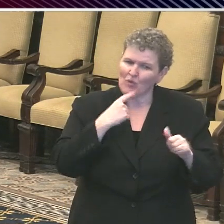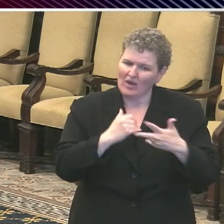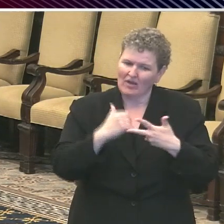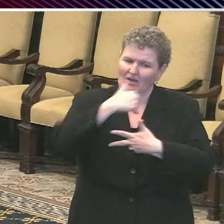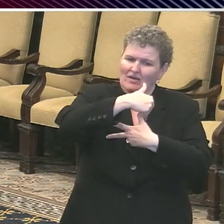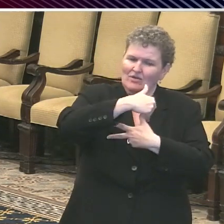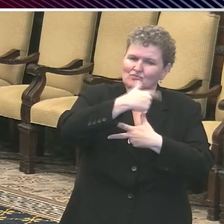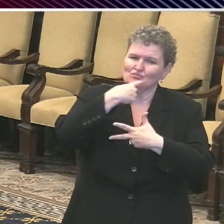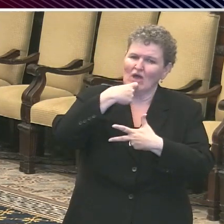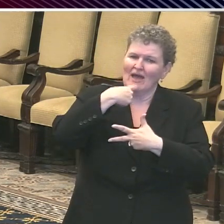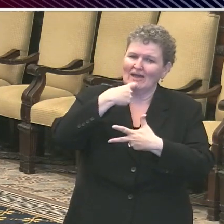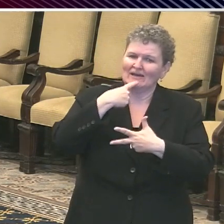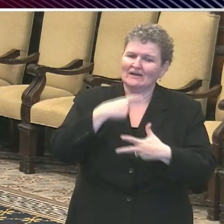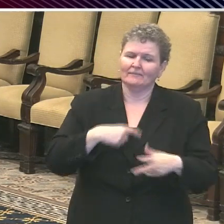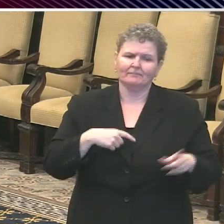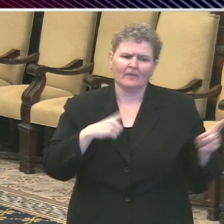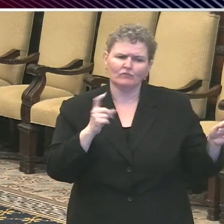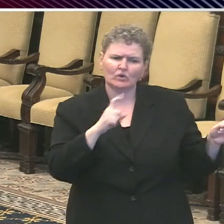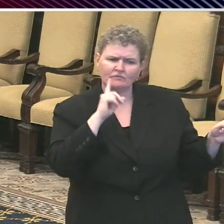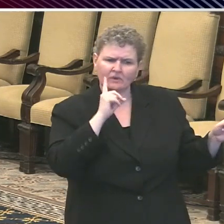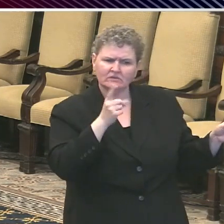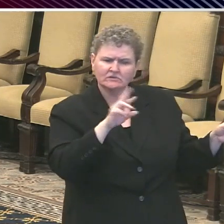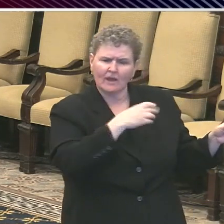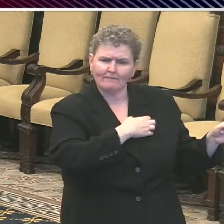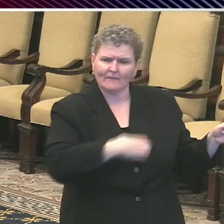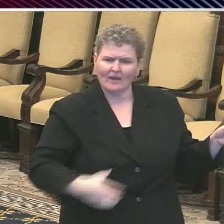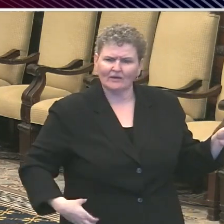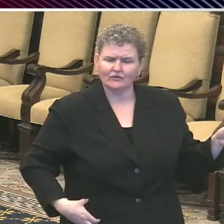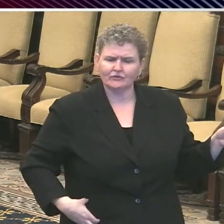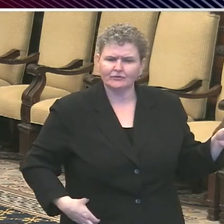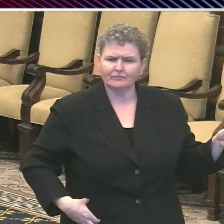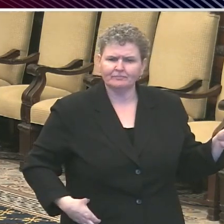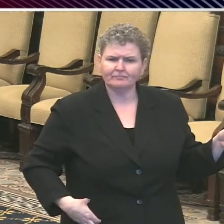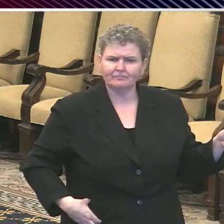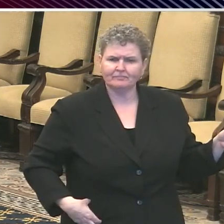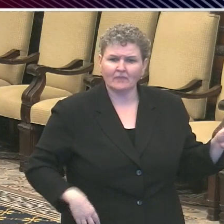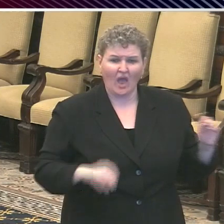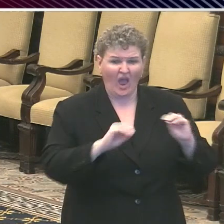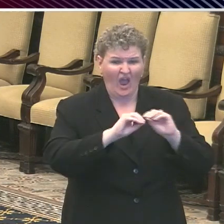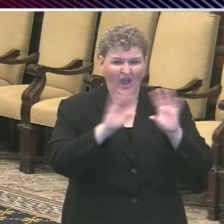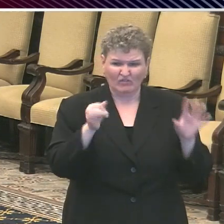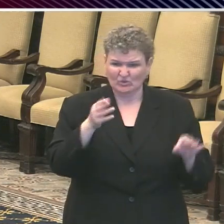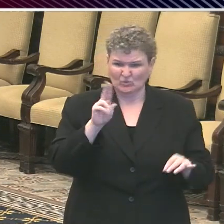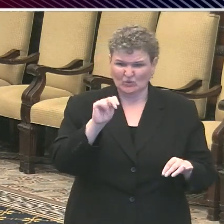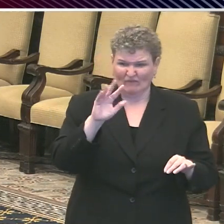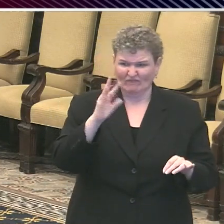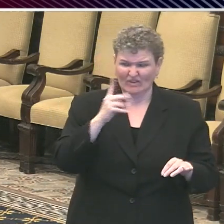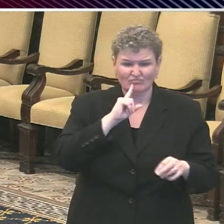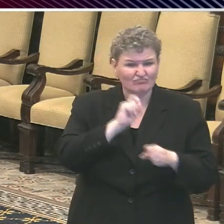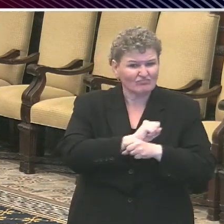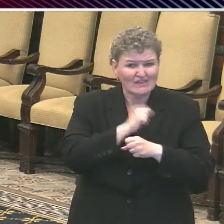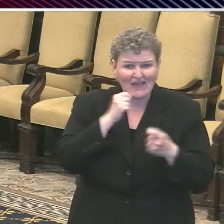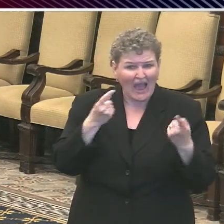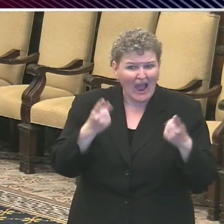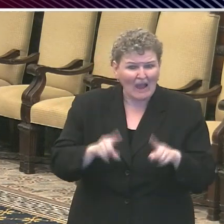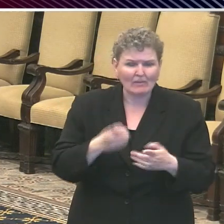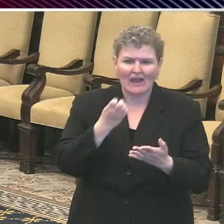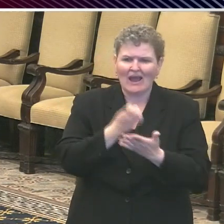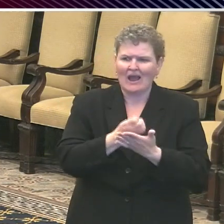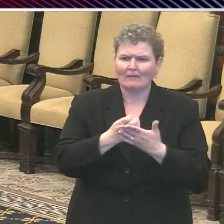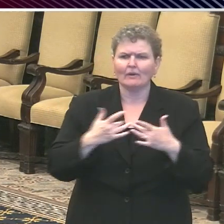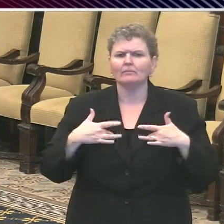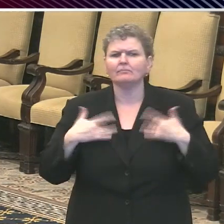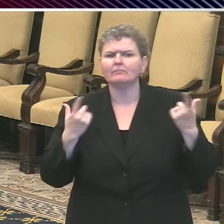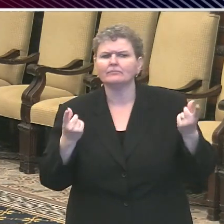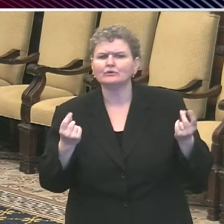mayor to follow up with my colleague's question. Obviously, if we don't go June 5th, I mean, what do you think that does for our economy here in Philadelphia? It doesn't